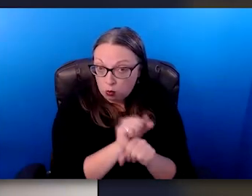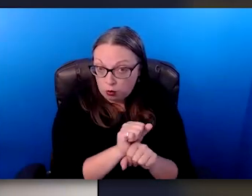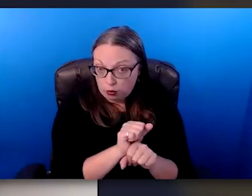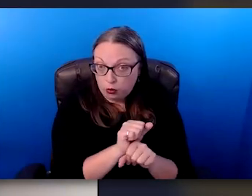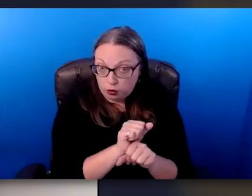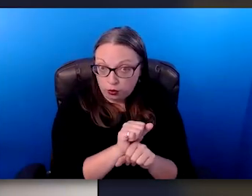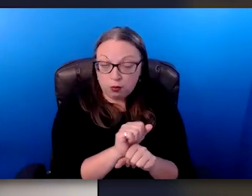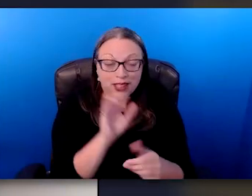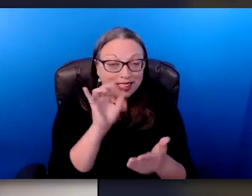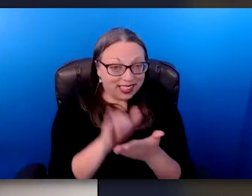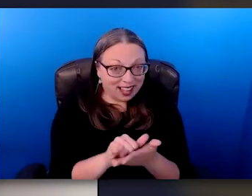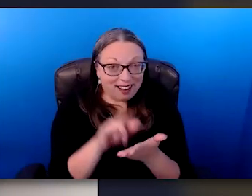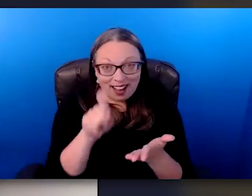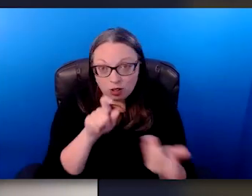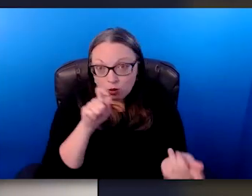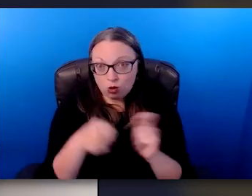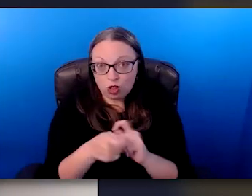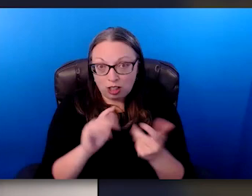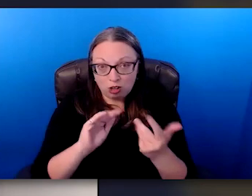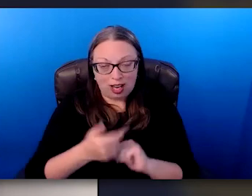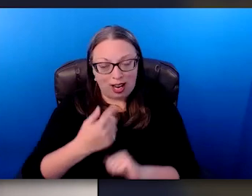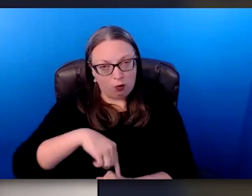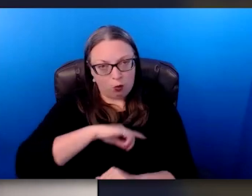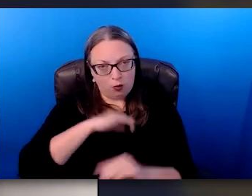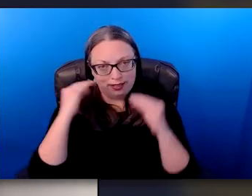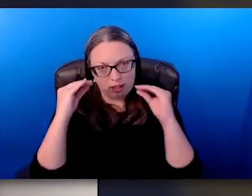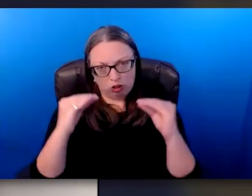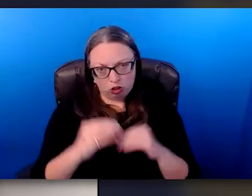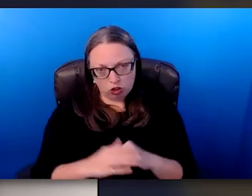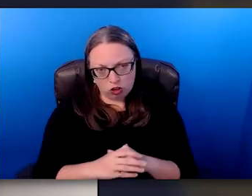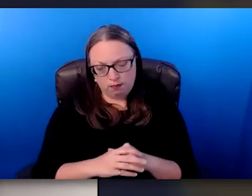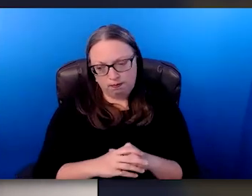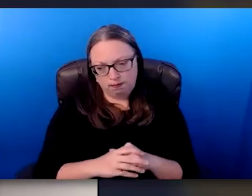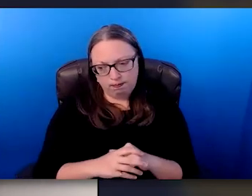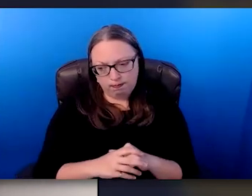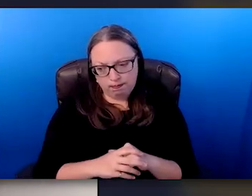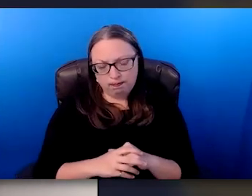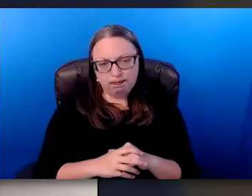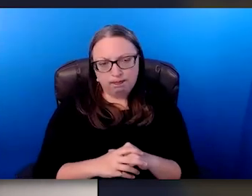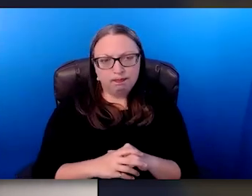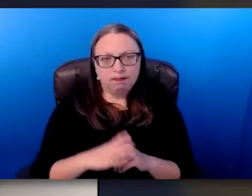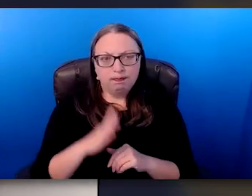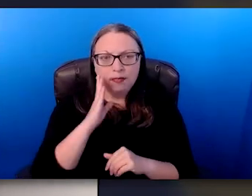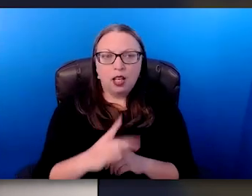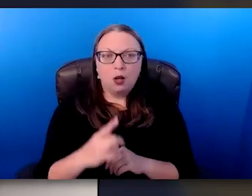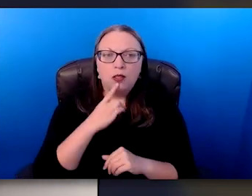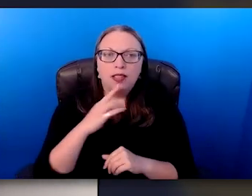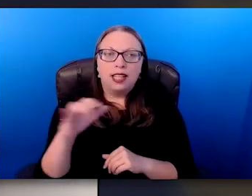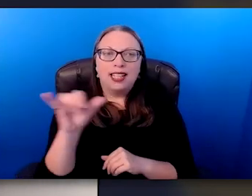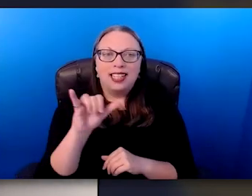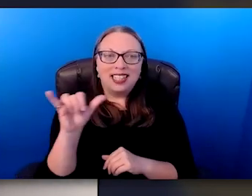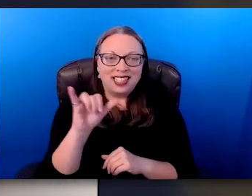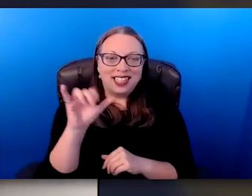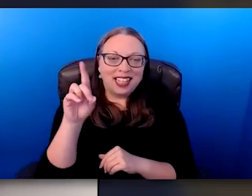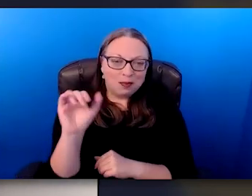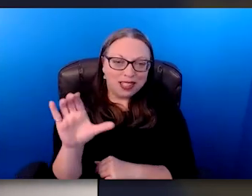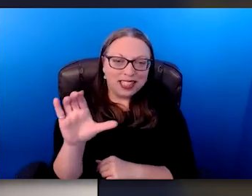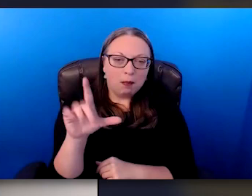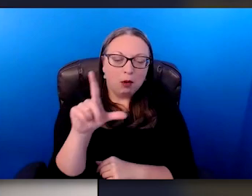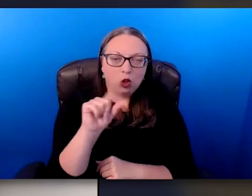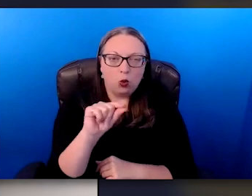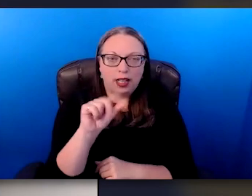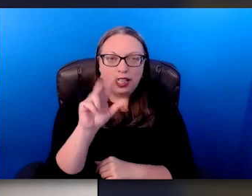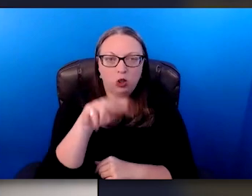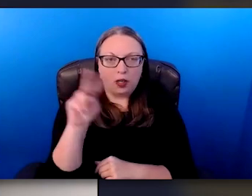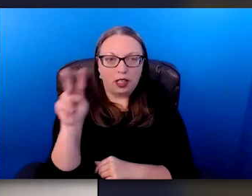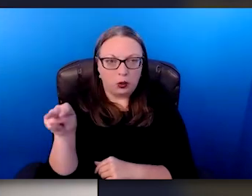have to change the way we teach in universities. I'll just say the same December 2022